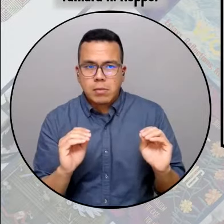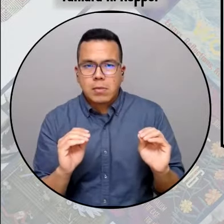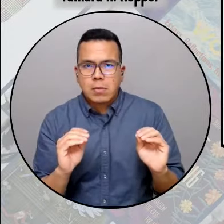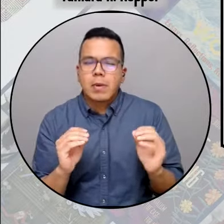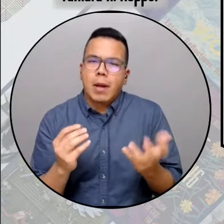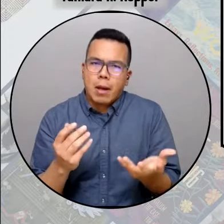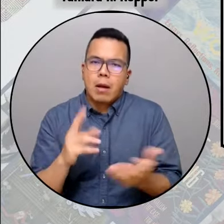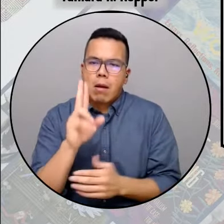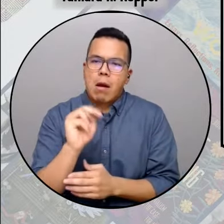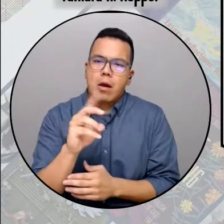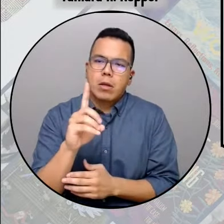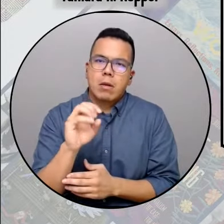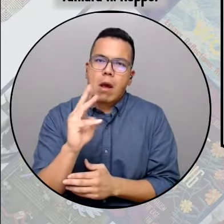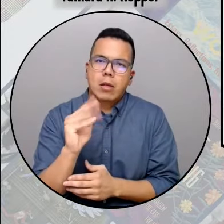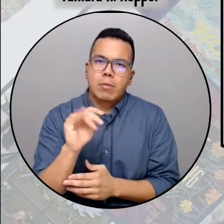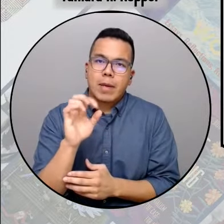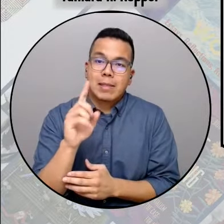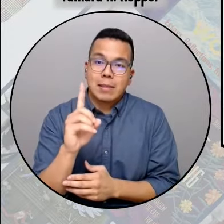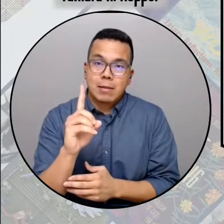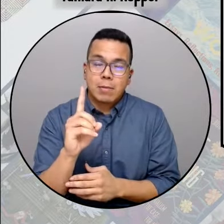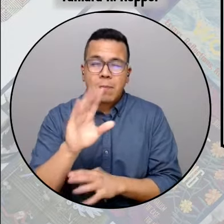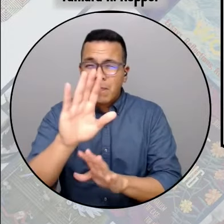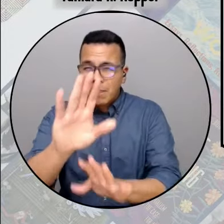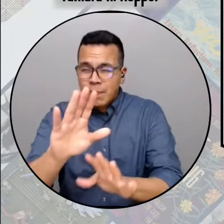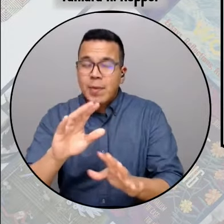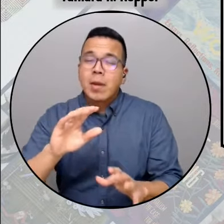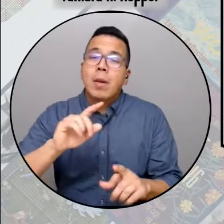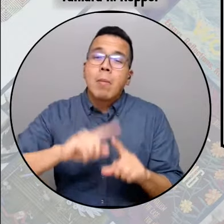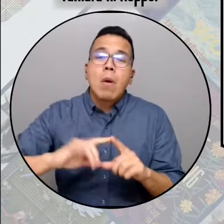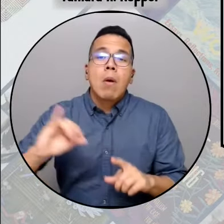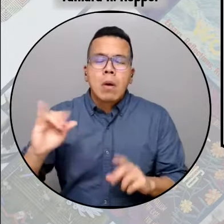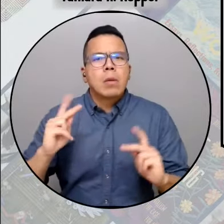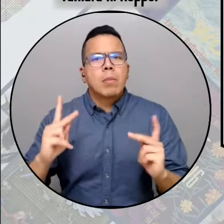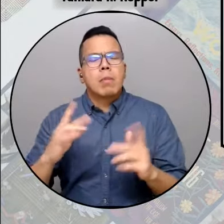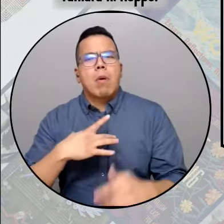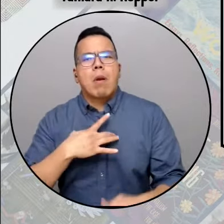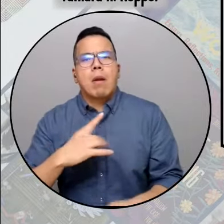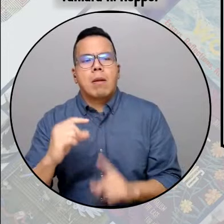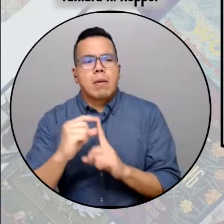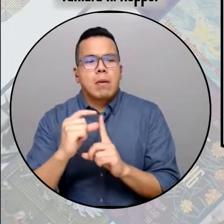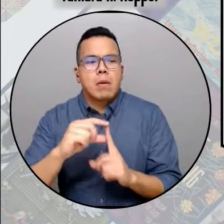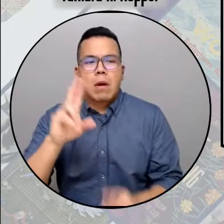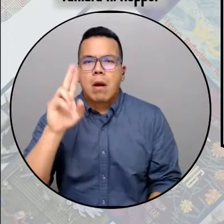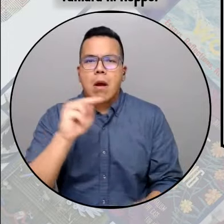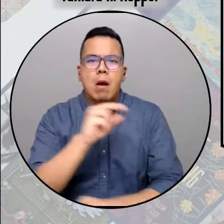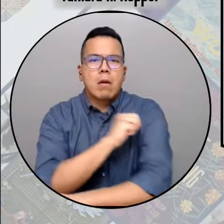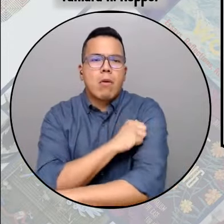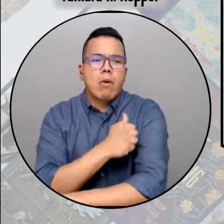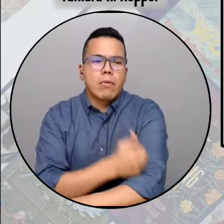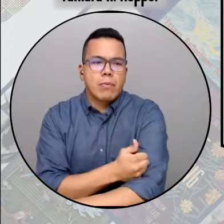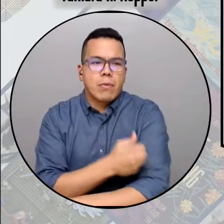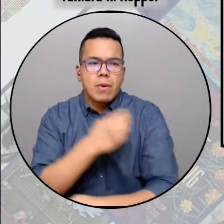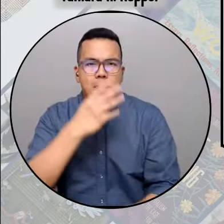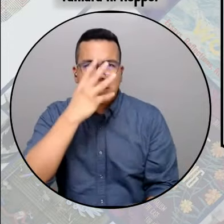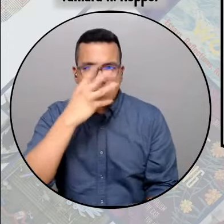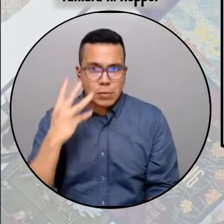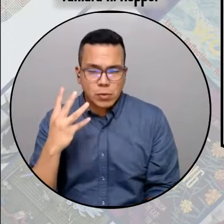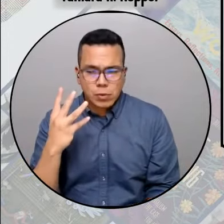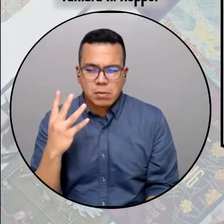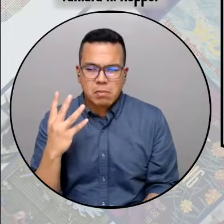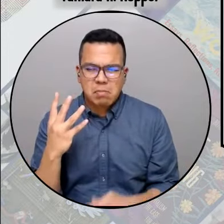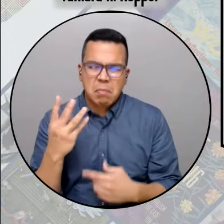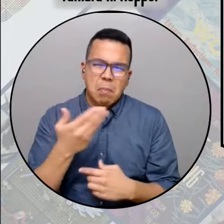term unauthorized, right, has sometimes also been suggested as kind of a better term to use than illegal